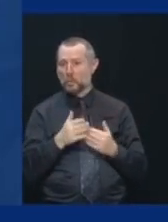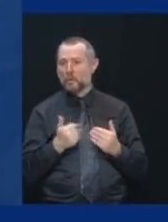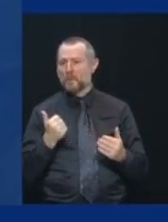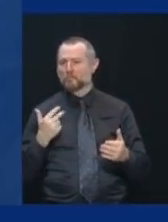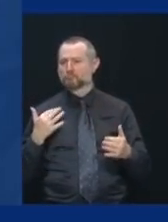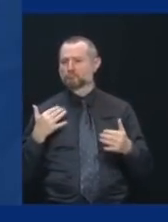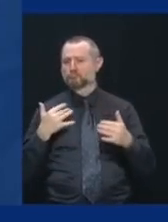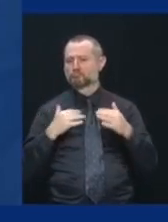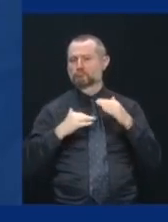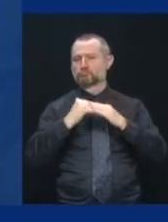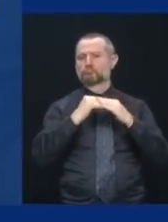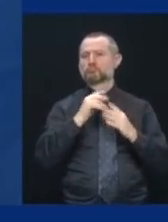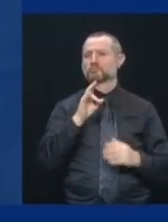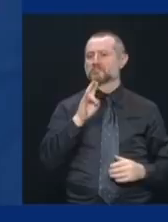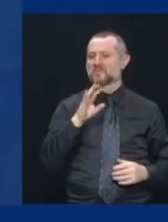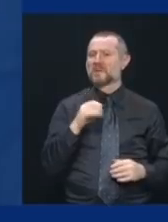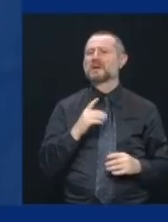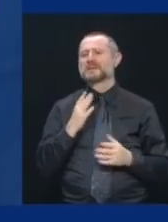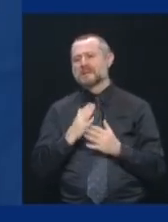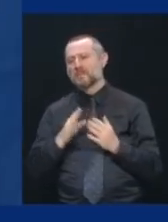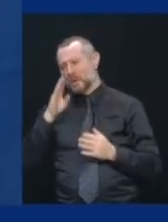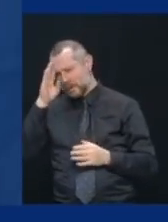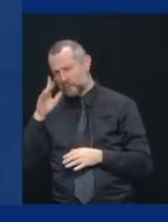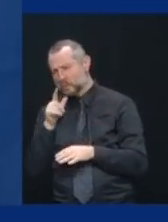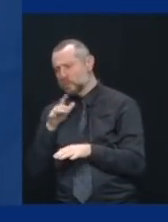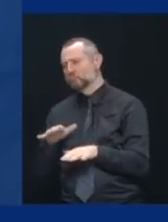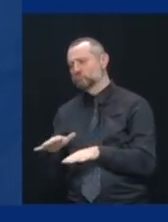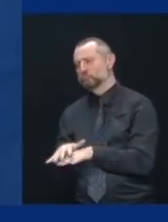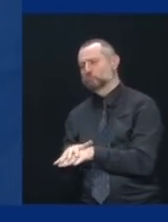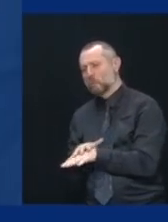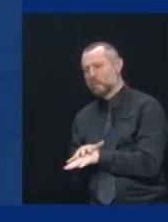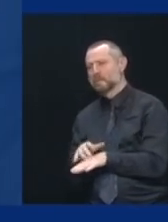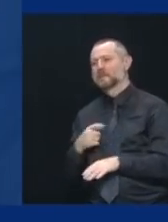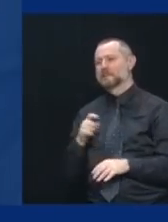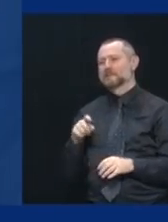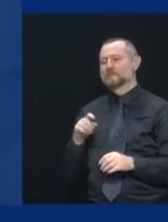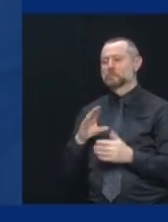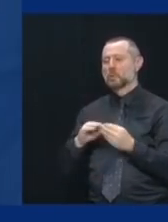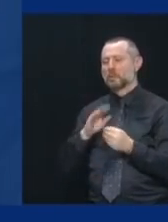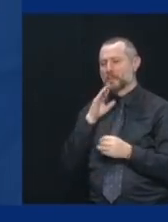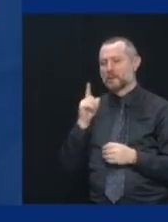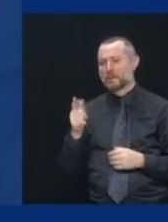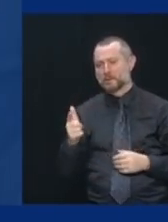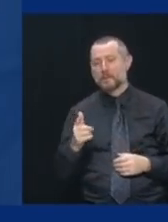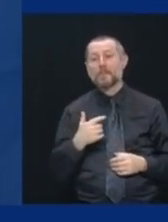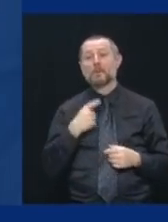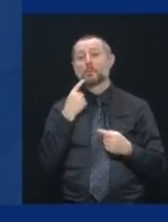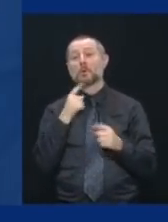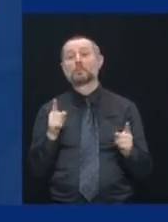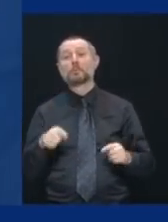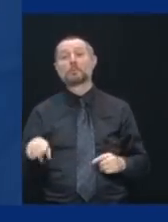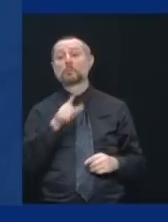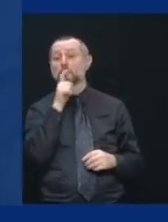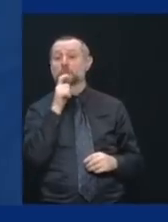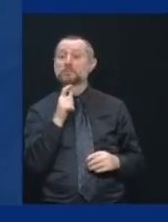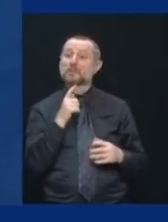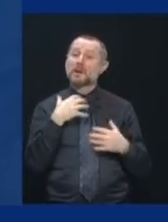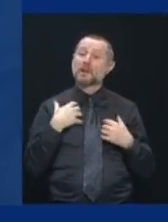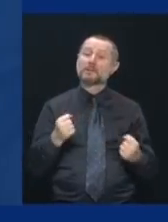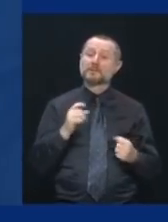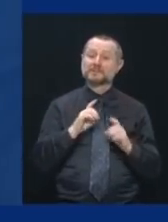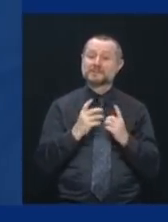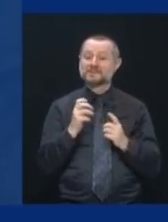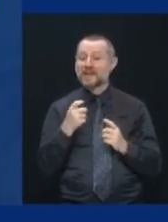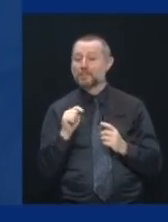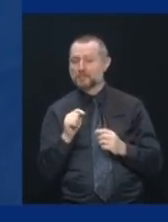there are still hospitals that are slower than other hospitals, which I'll mention in a moment. I've told the local health departments for weeks to get